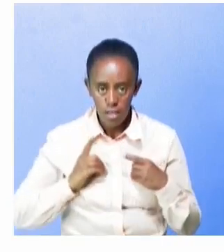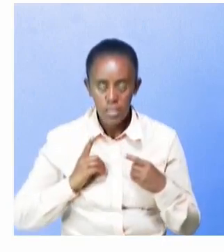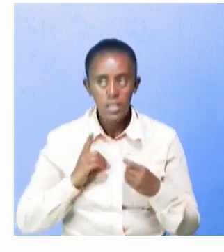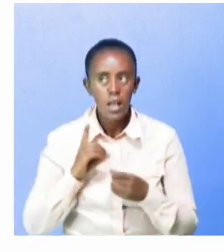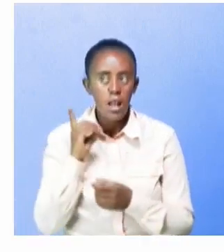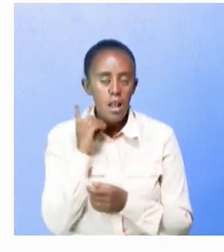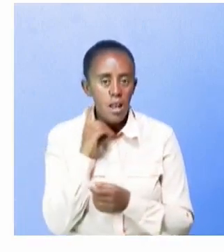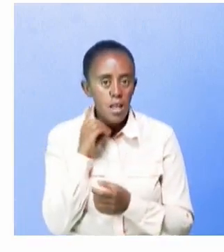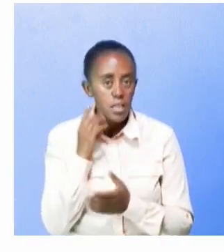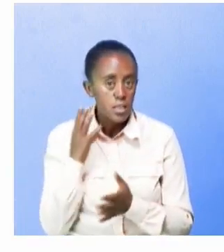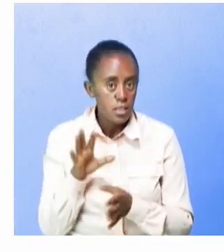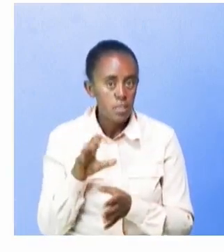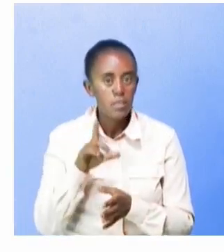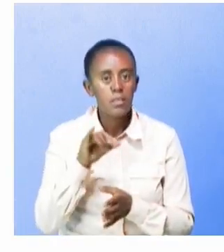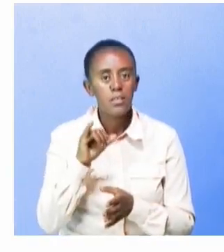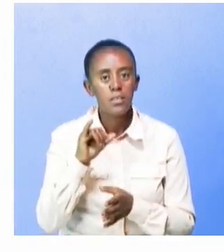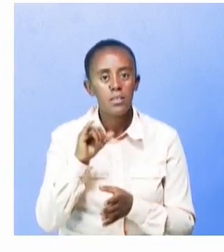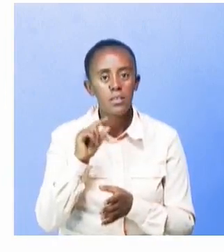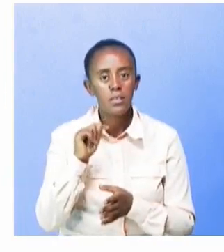listened,